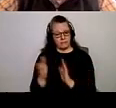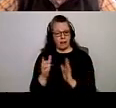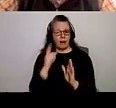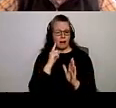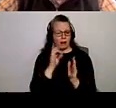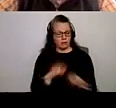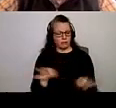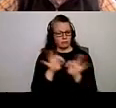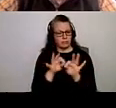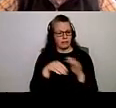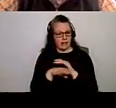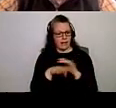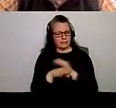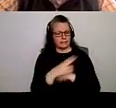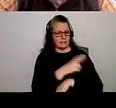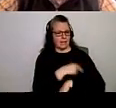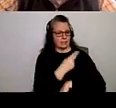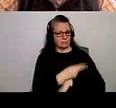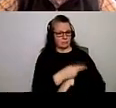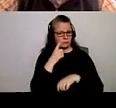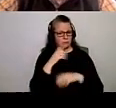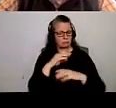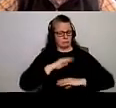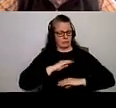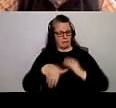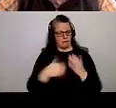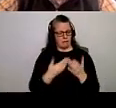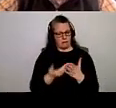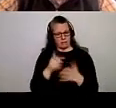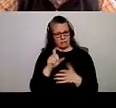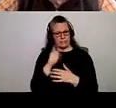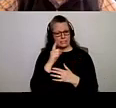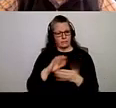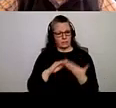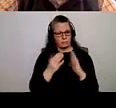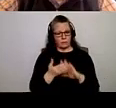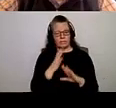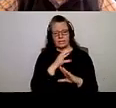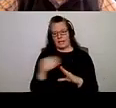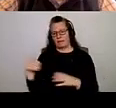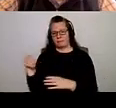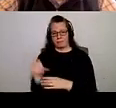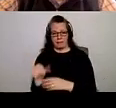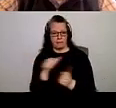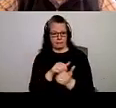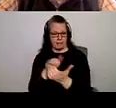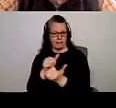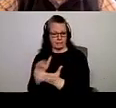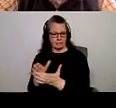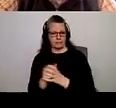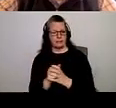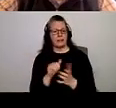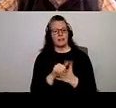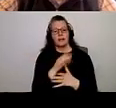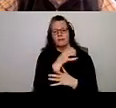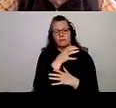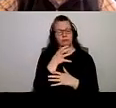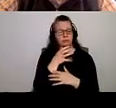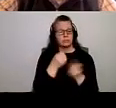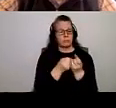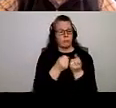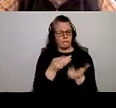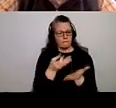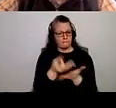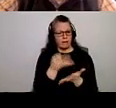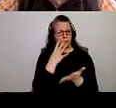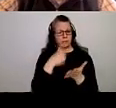to meet the emerging needs of communities they serve and to administer emerging payment methodologies. That Rural Support Fund will pay